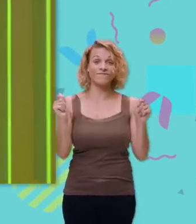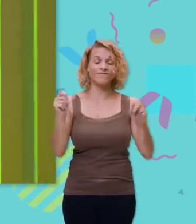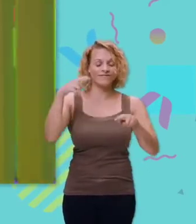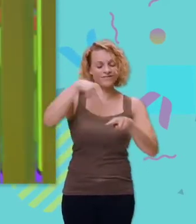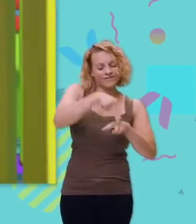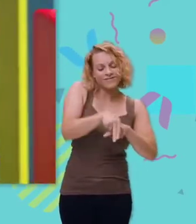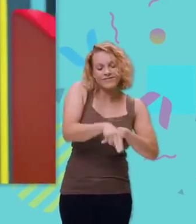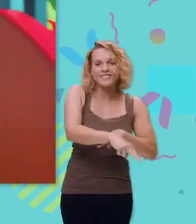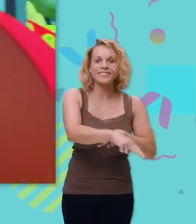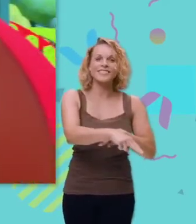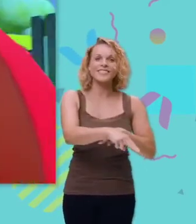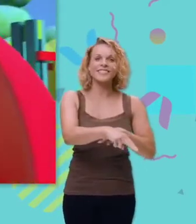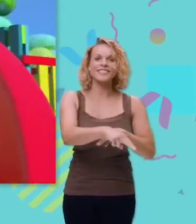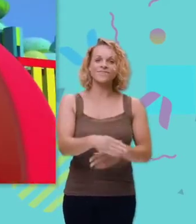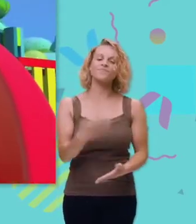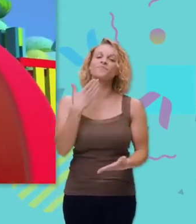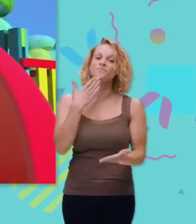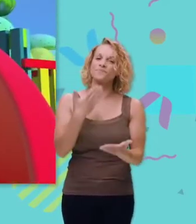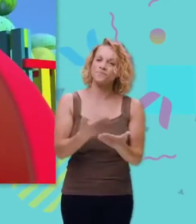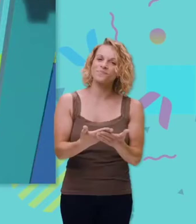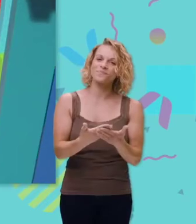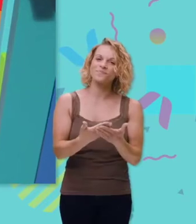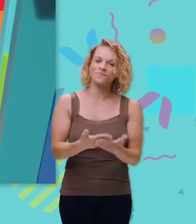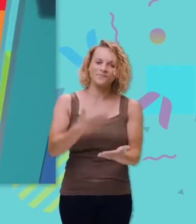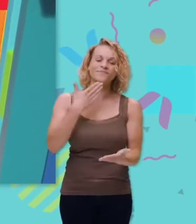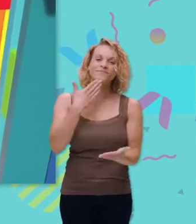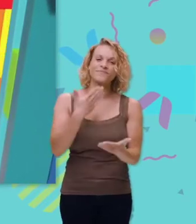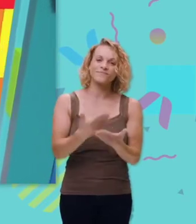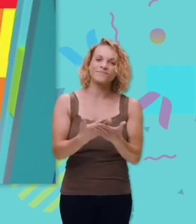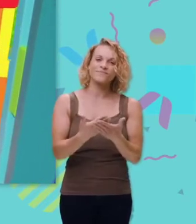Yes, I want to try the slide.